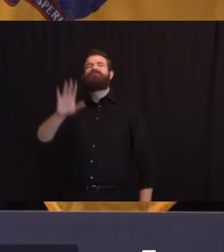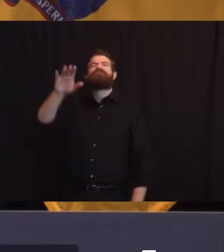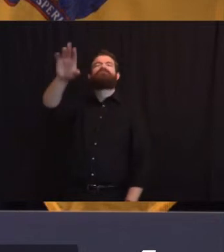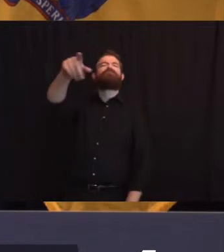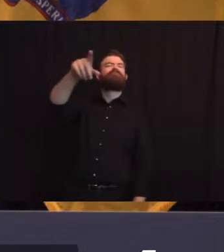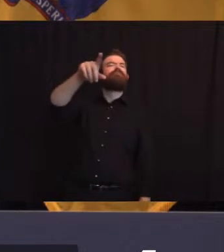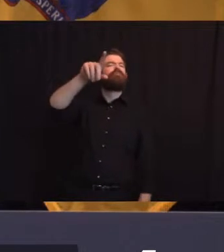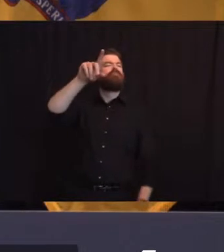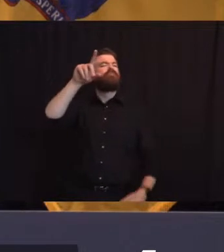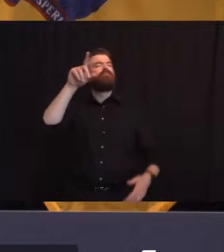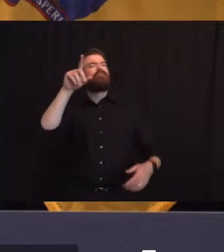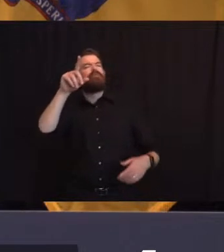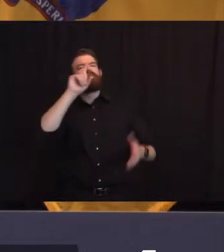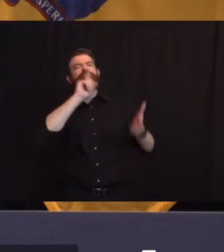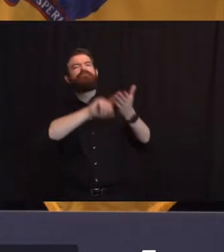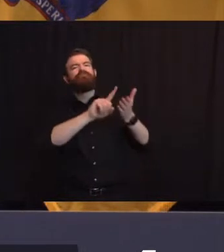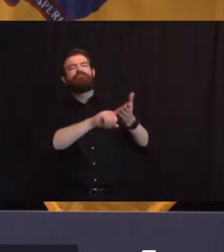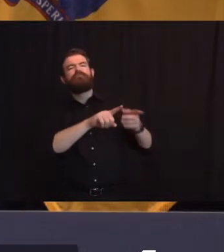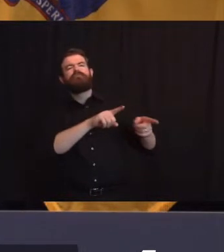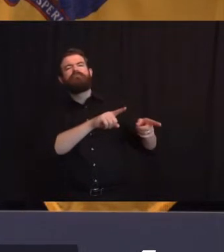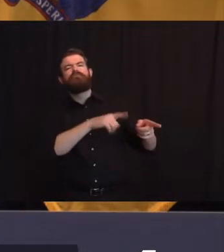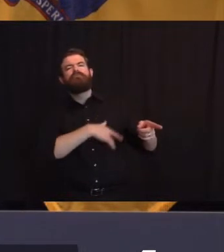questions on data?